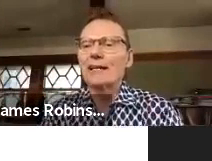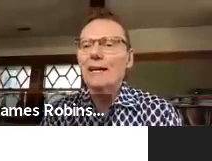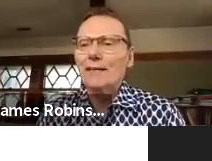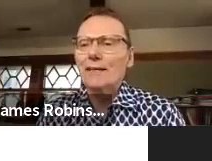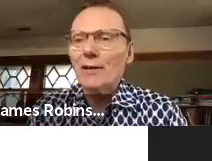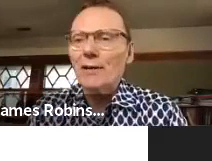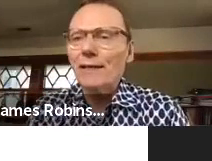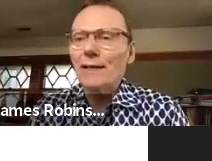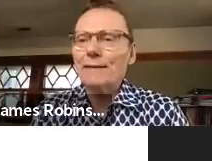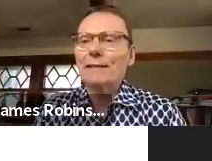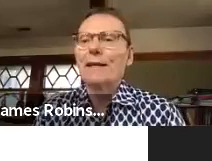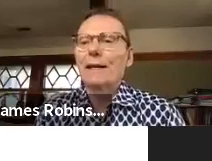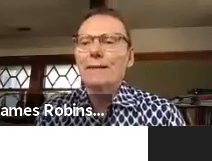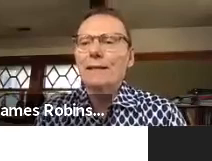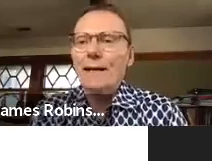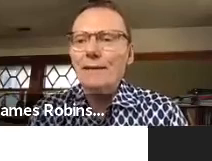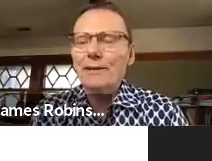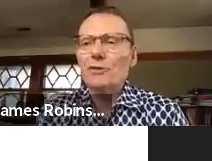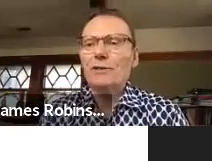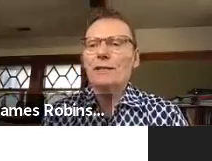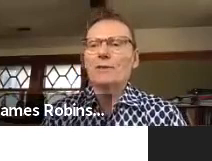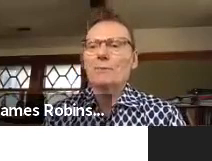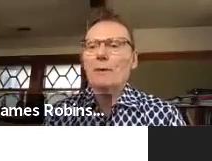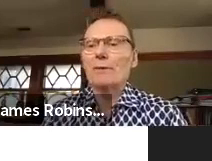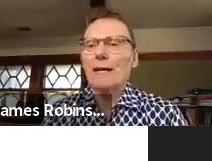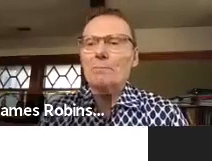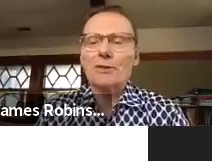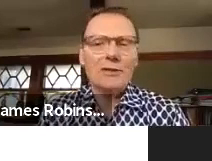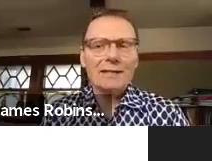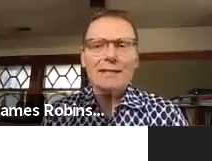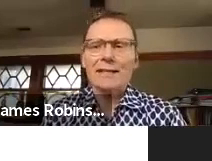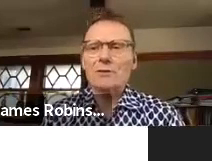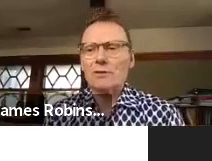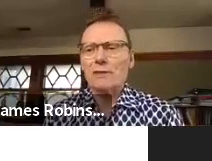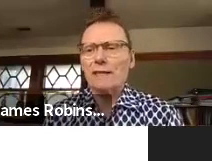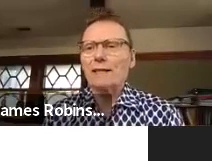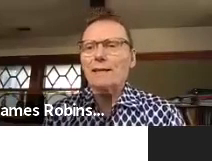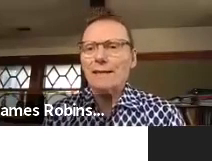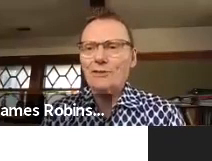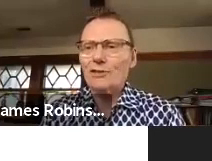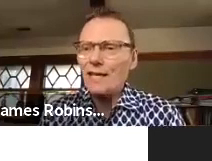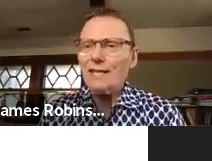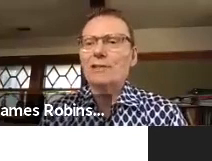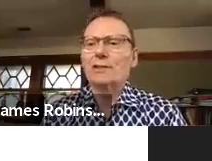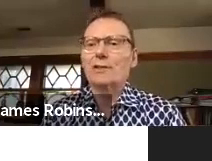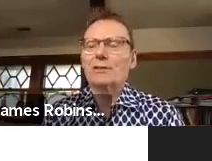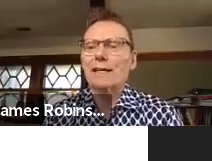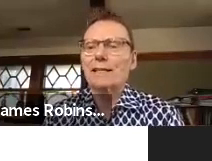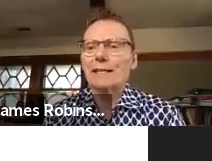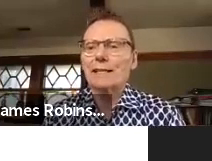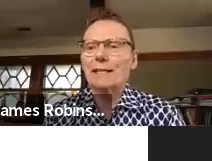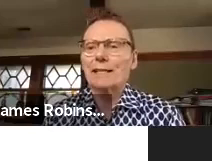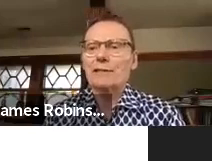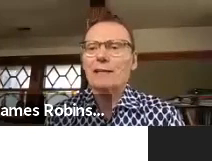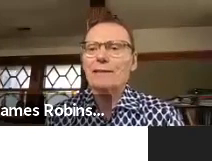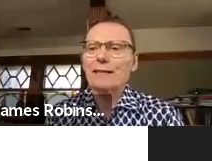And, you know, I think you should think a lot about that, because actually I also think that's changing a lot in Latin America. And thinking